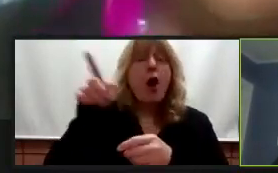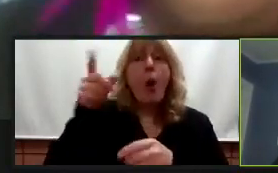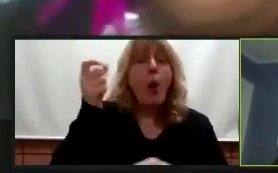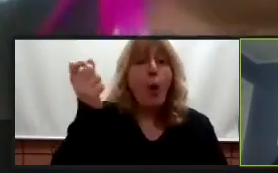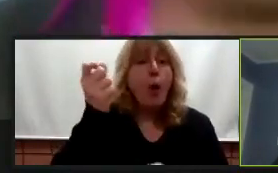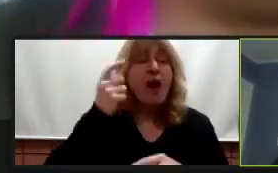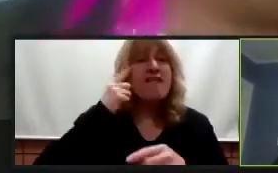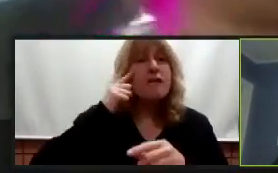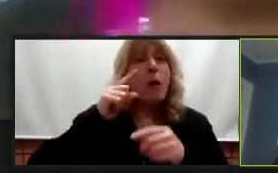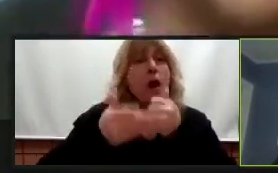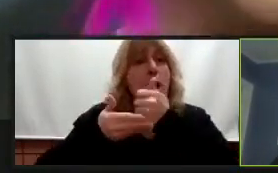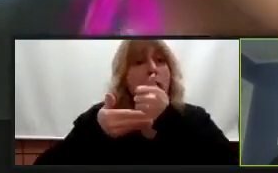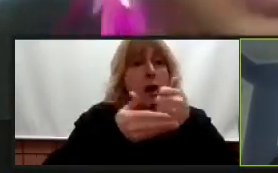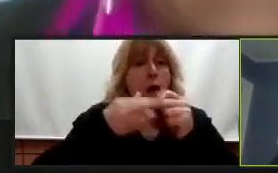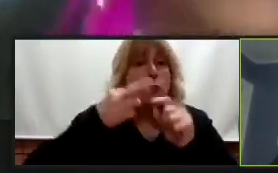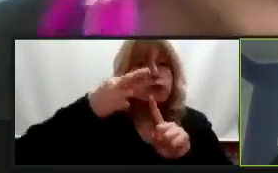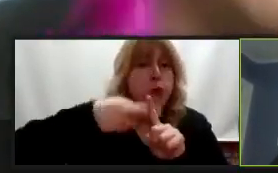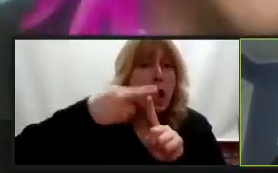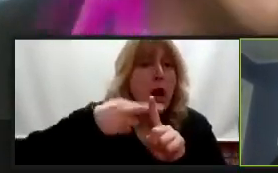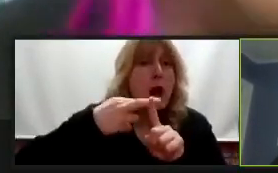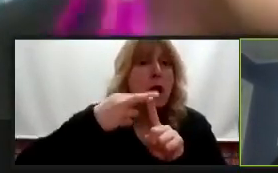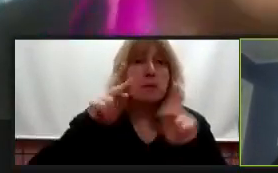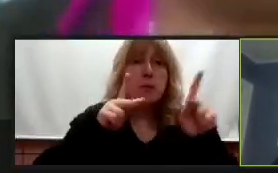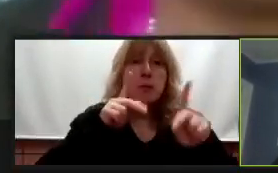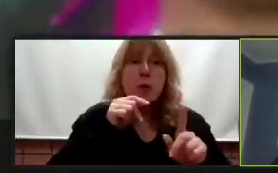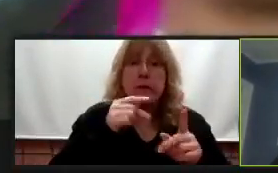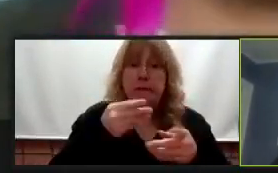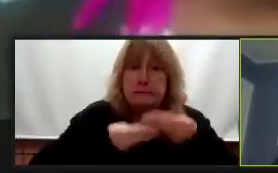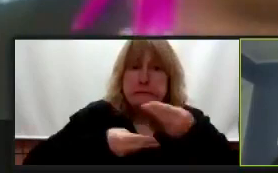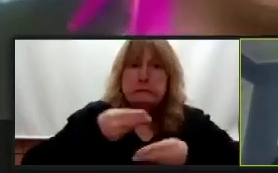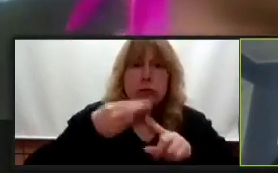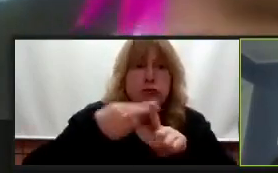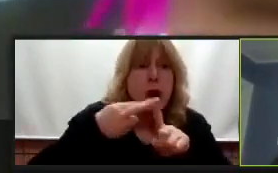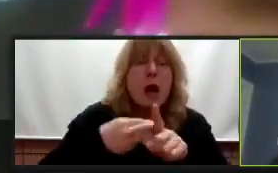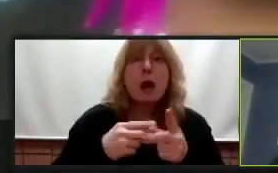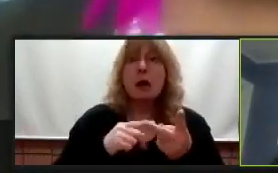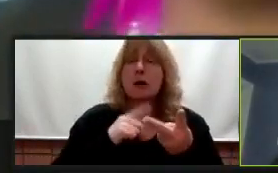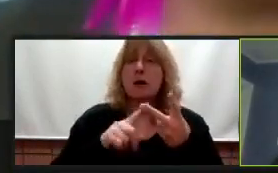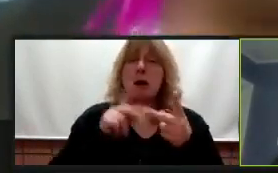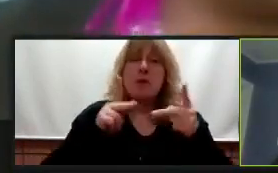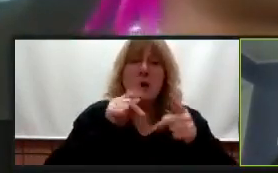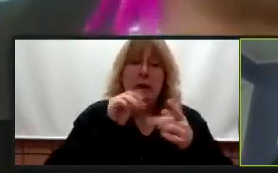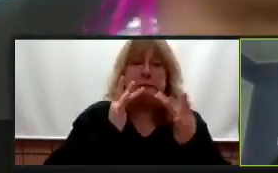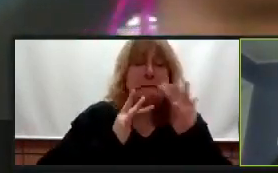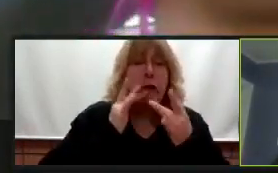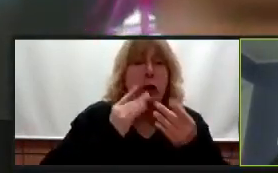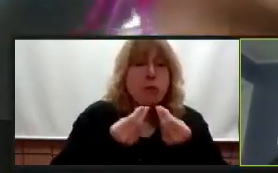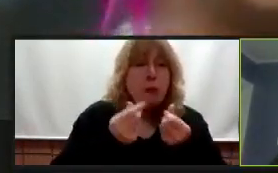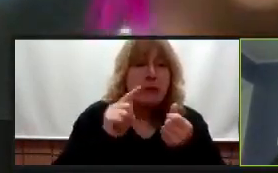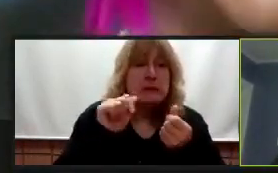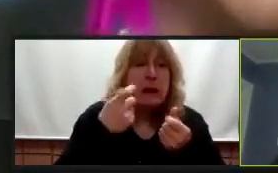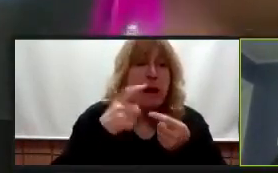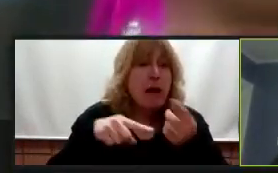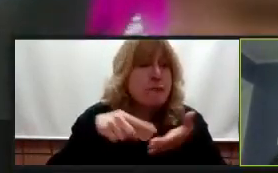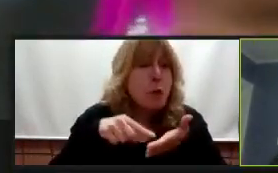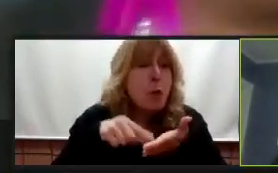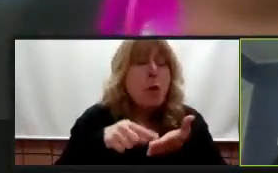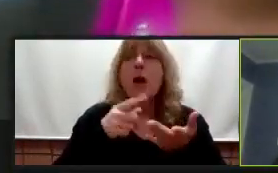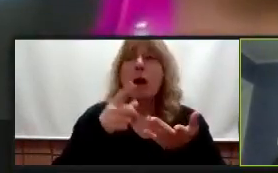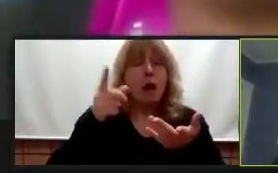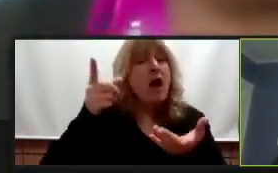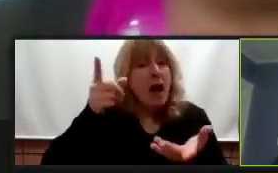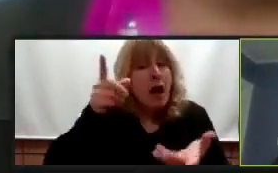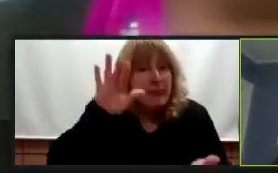thing. There's property tax relief that's tied up in it. All of this stuff is part of the COVID relief packaging that